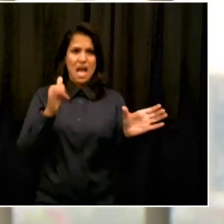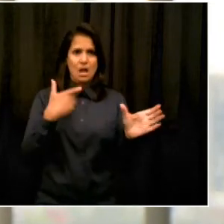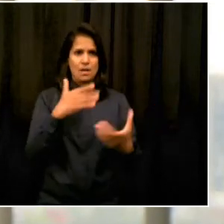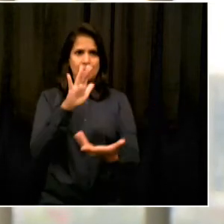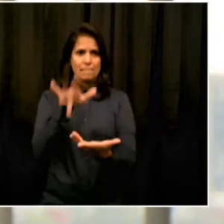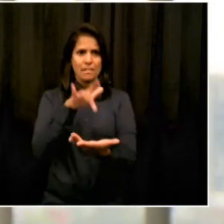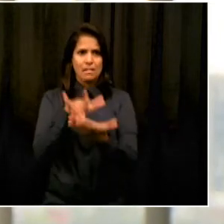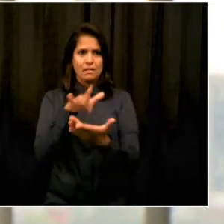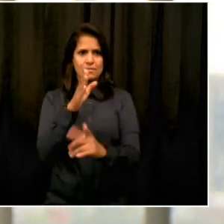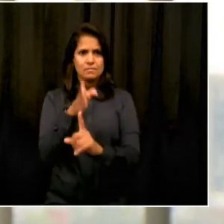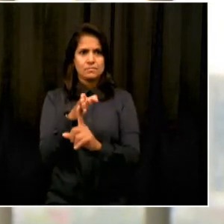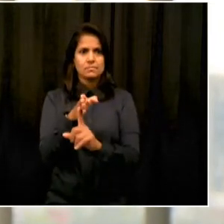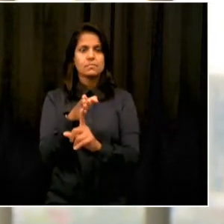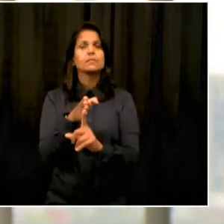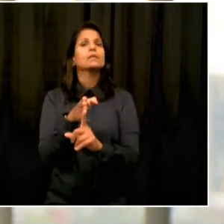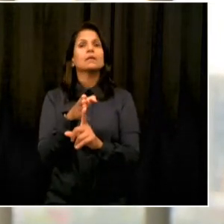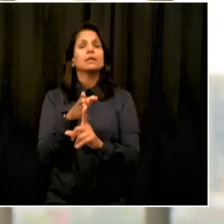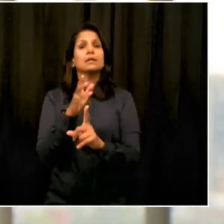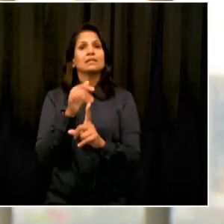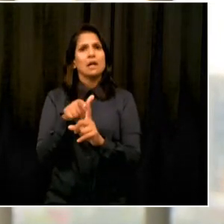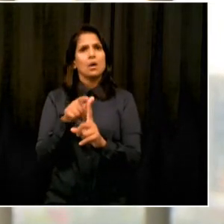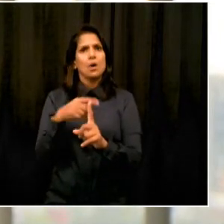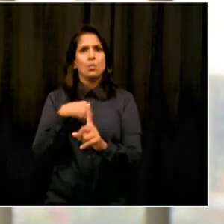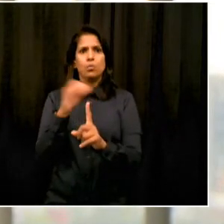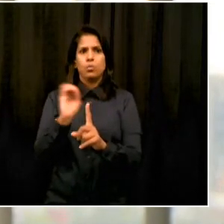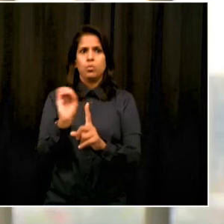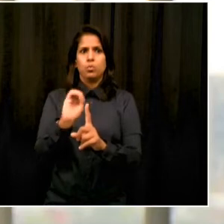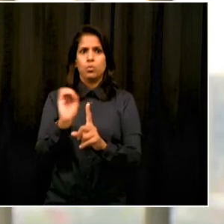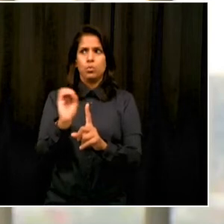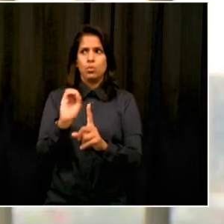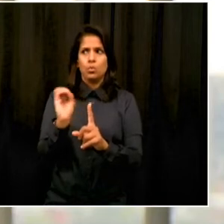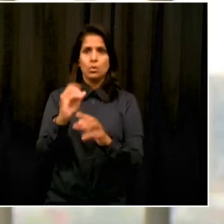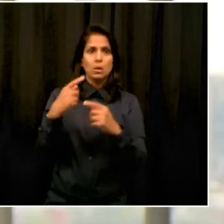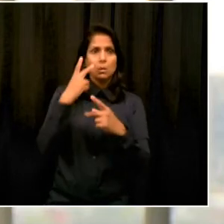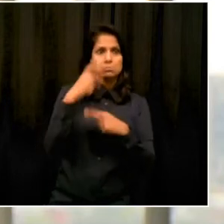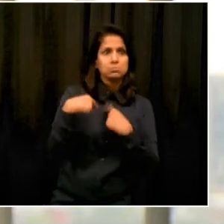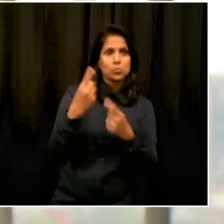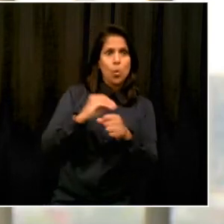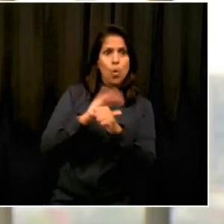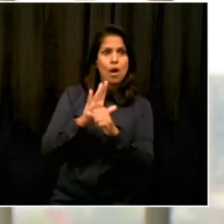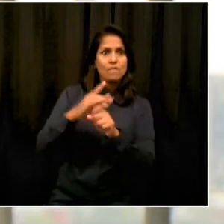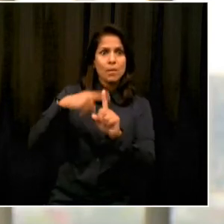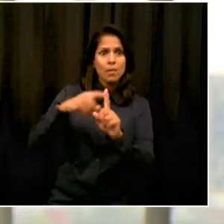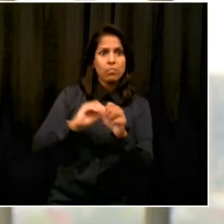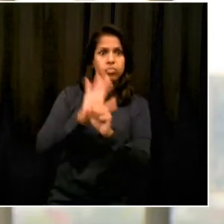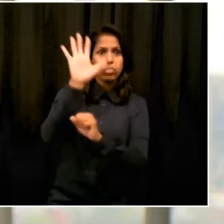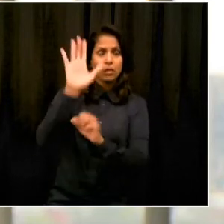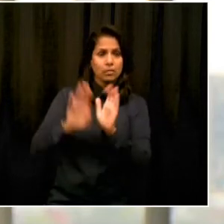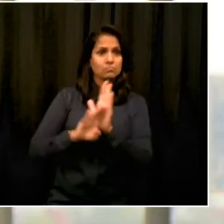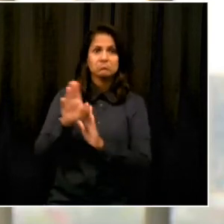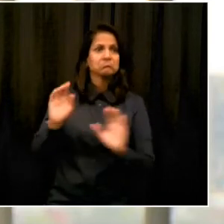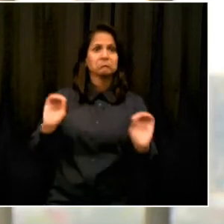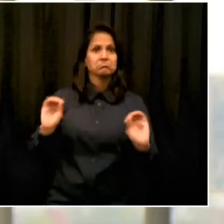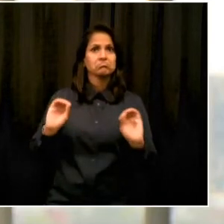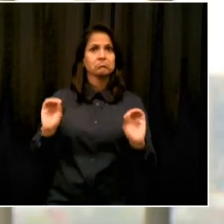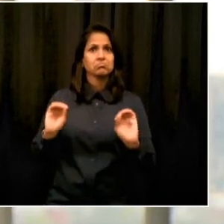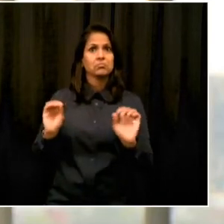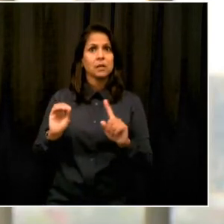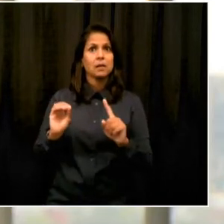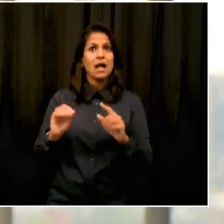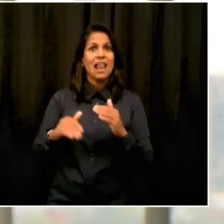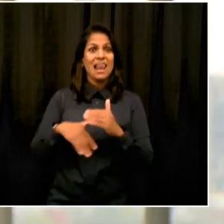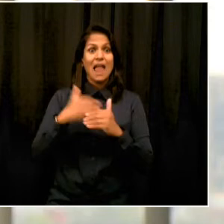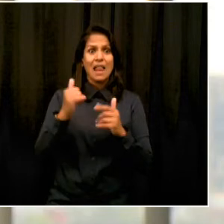where people typically meet together to celebrate. And so that's why we're going to redouble